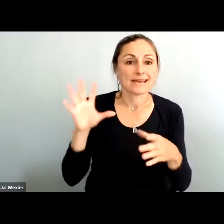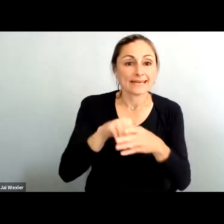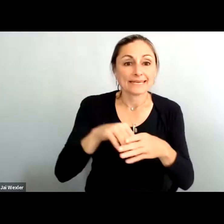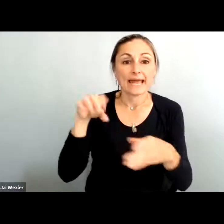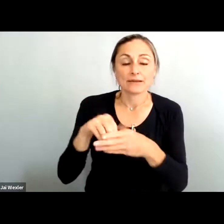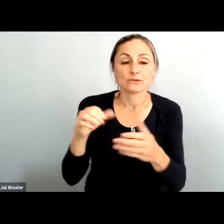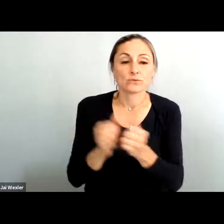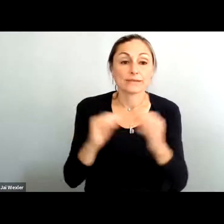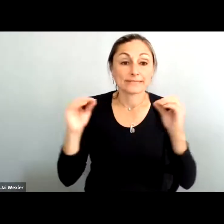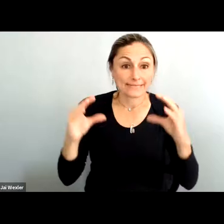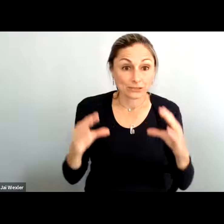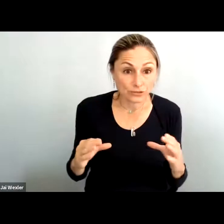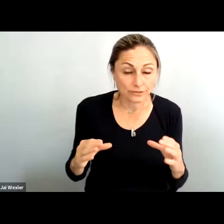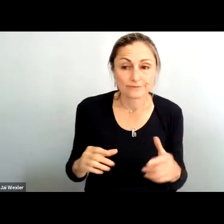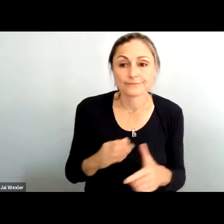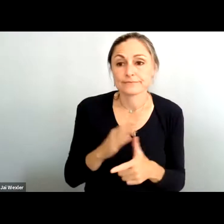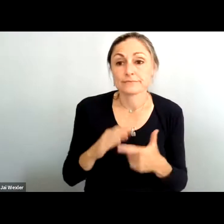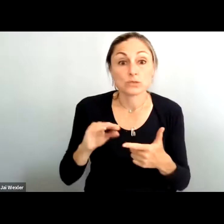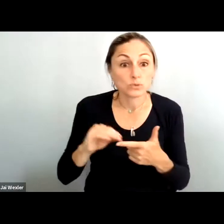teachers, students,